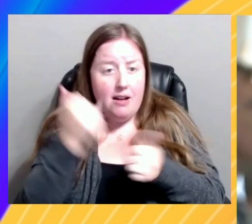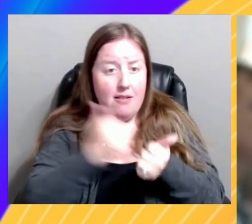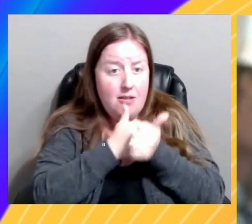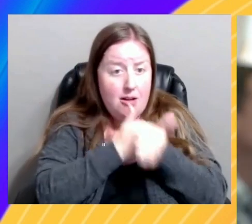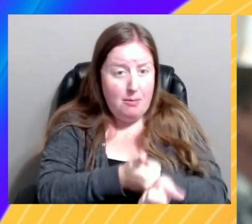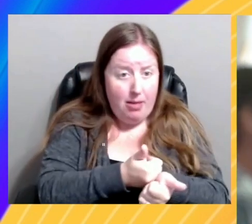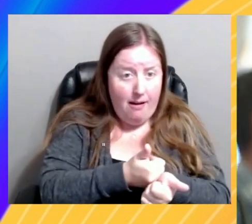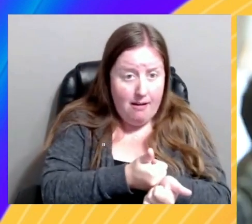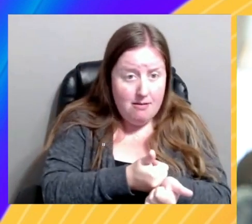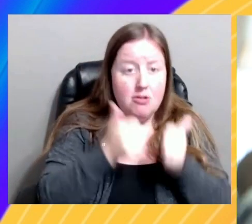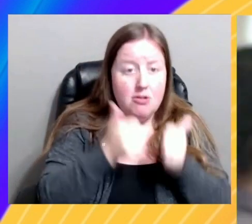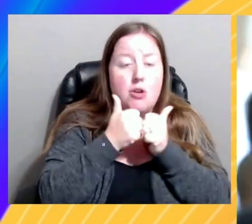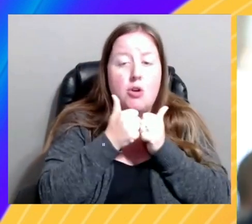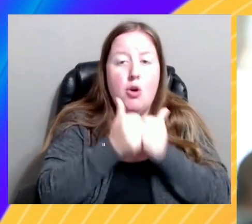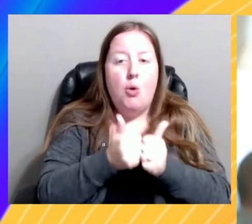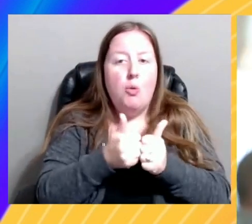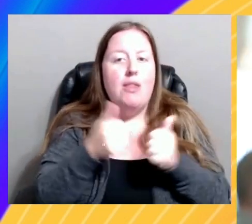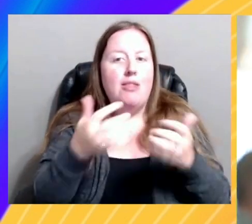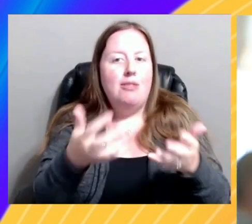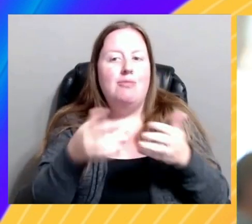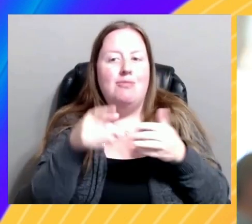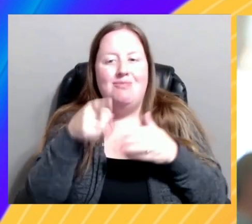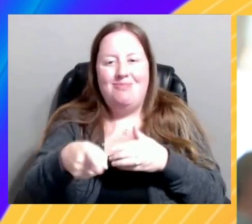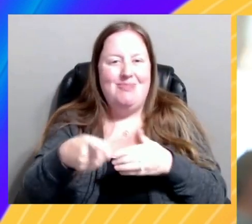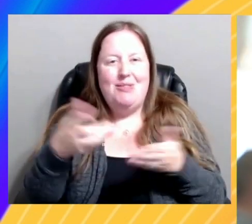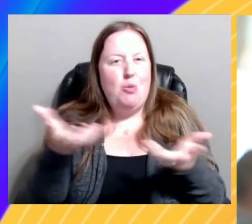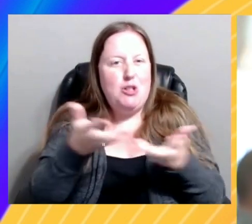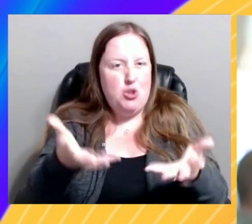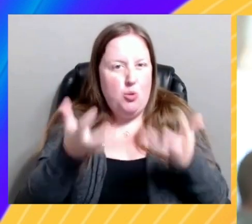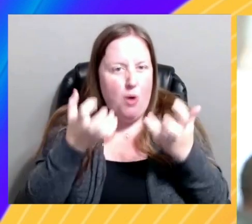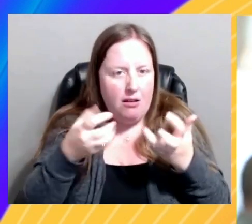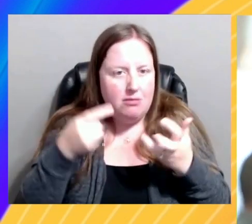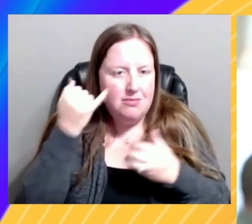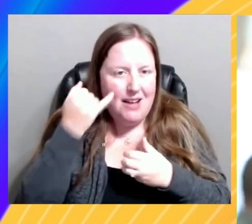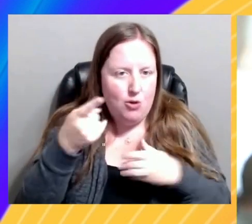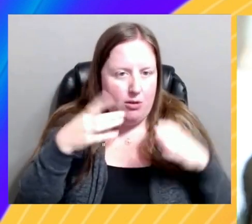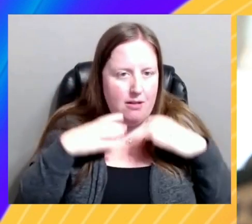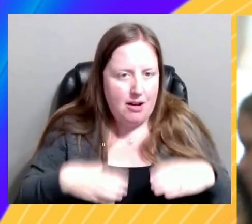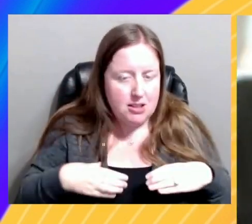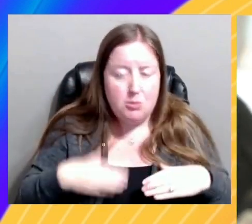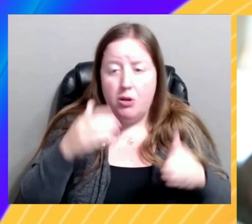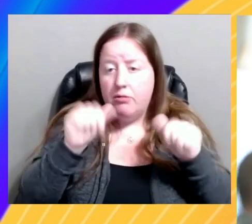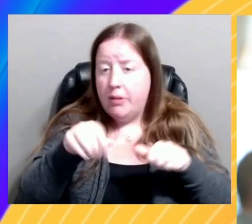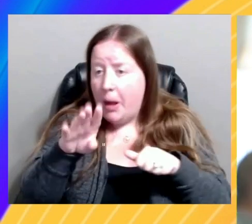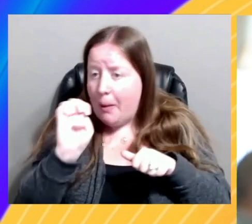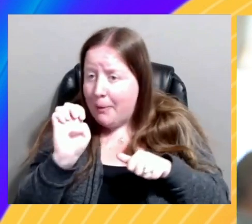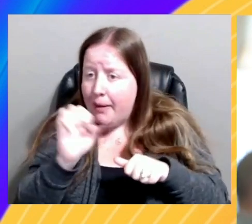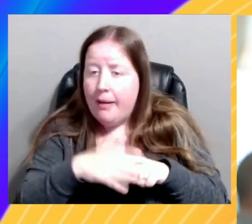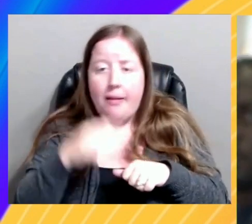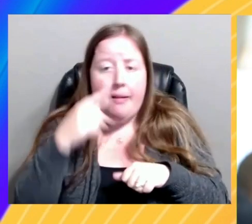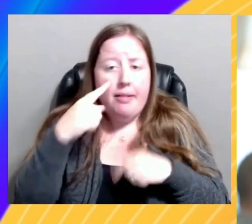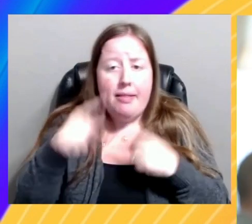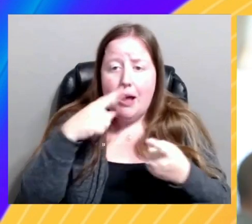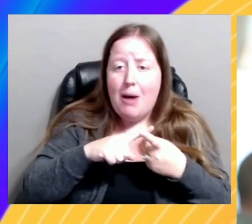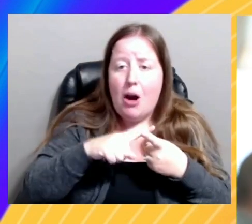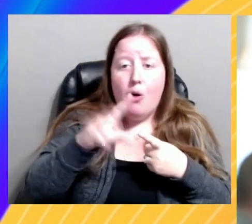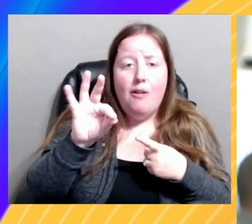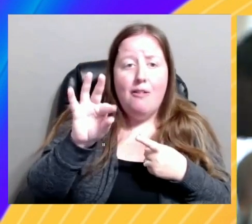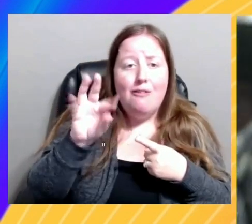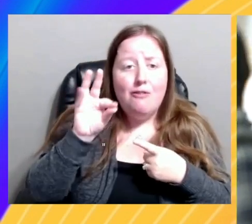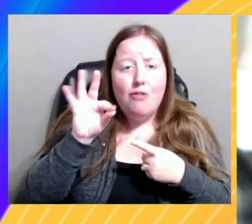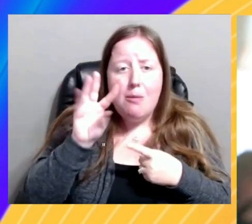the desired state that you have as a customer. And that desired state could be something dealing with a framework like NIST